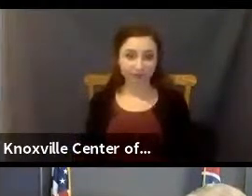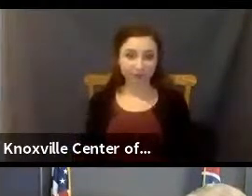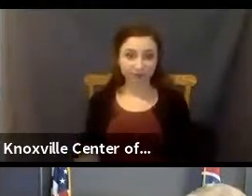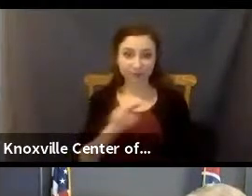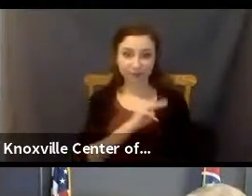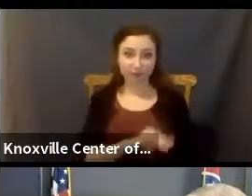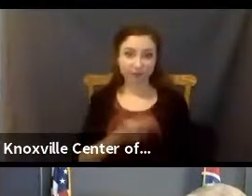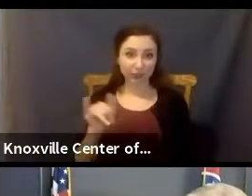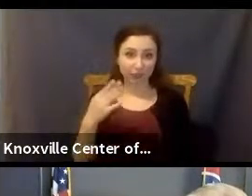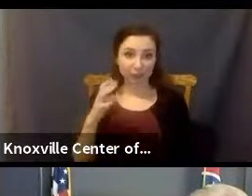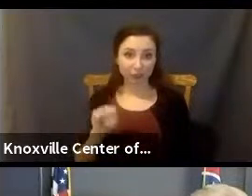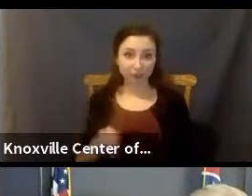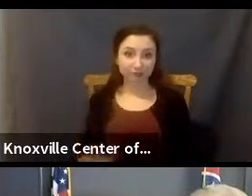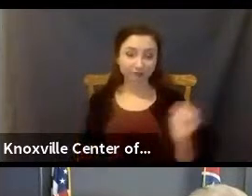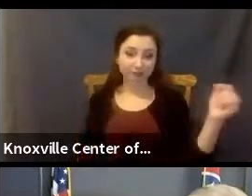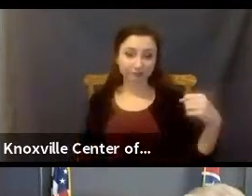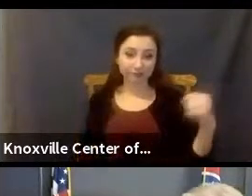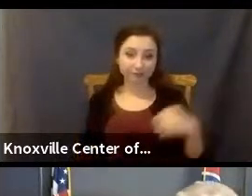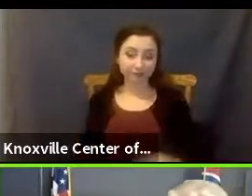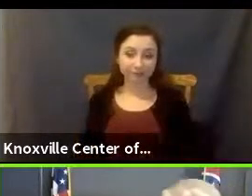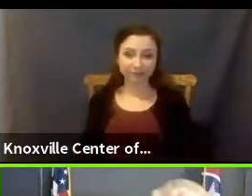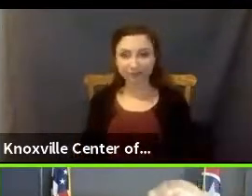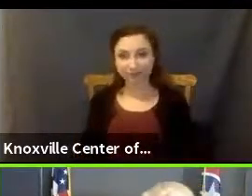Mayor Jacobs? Yes.